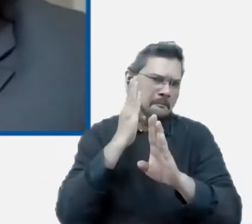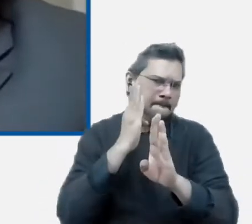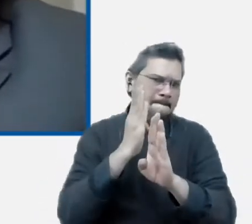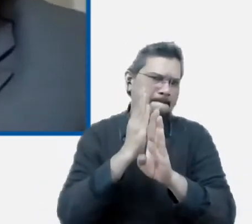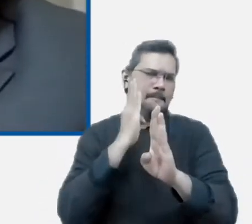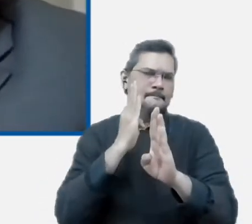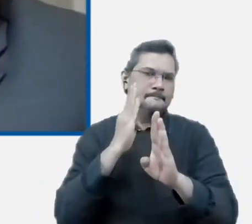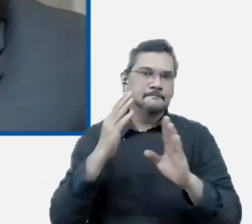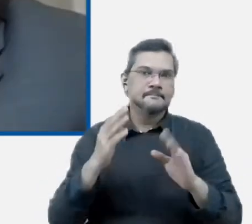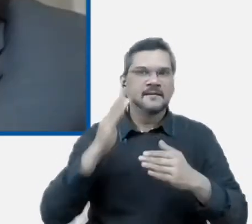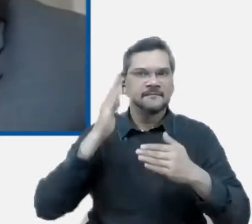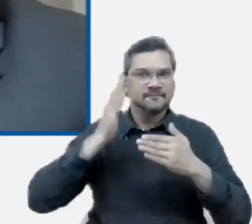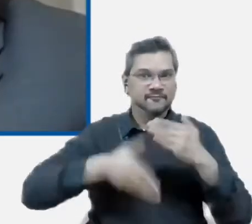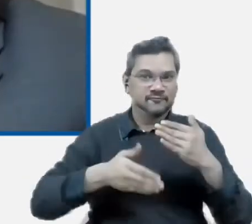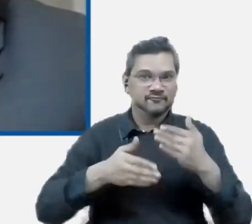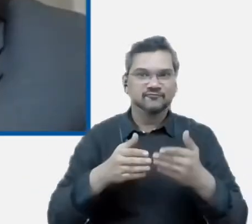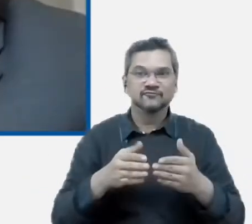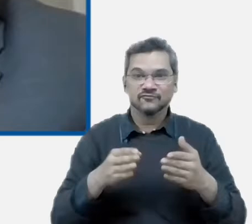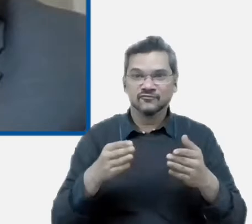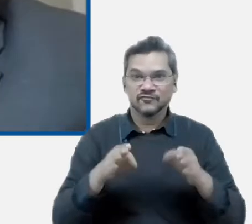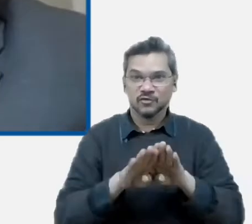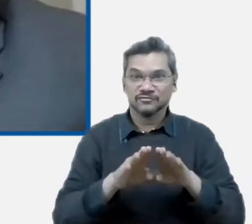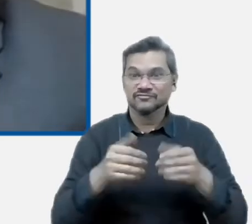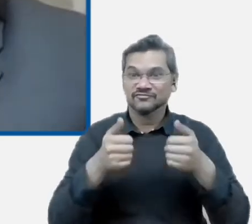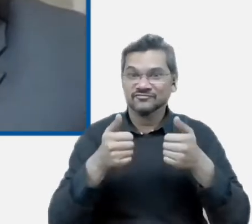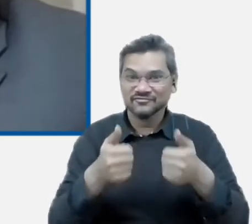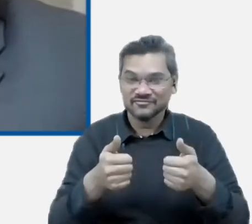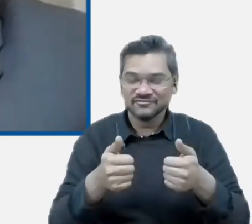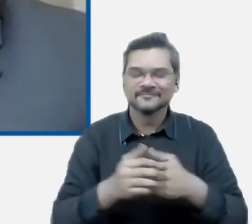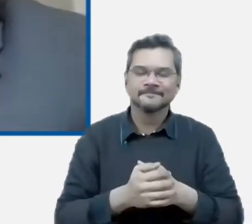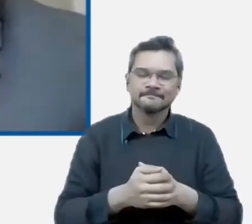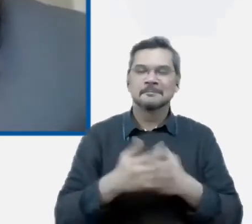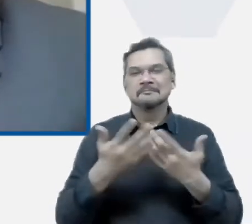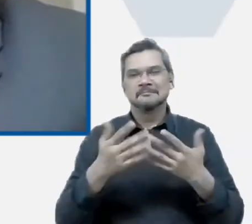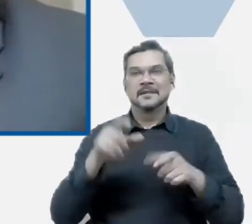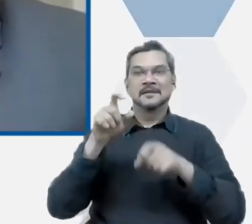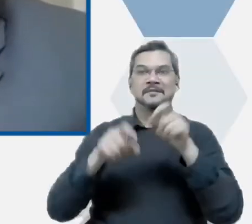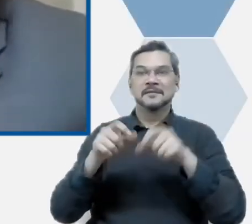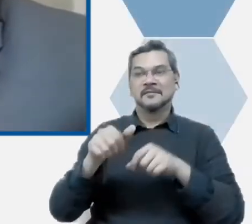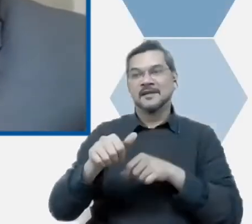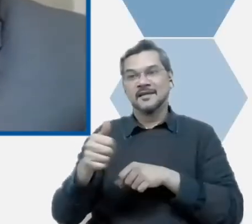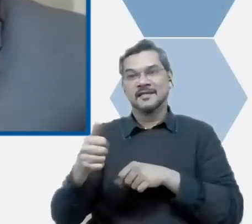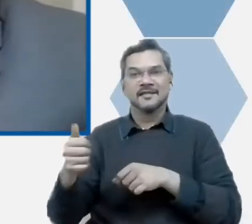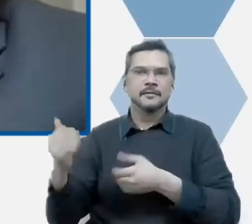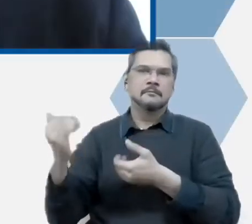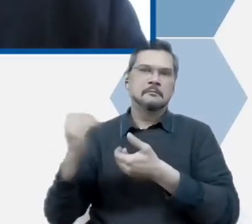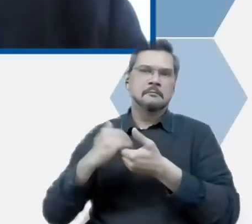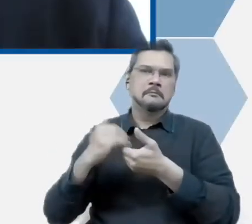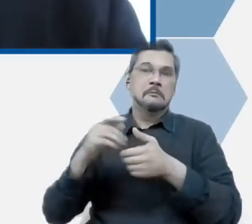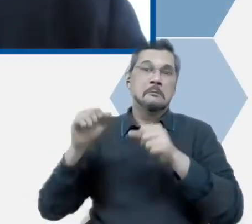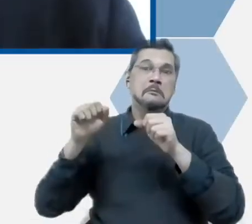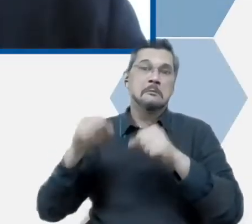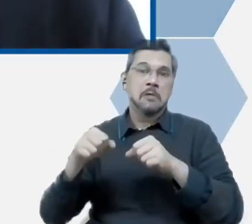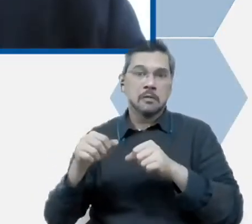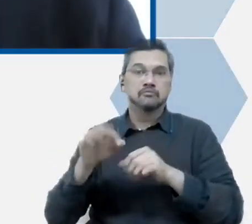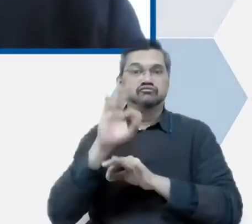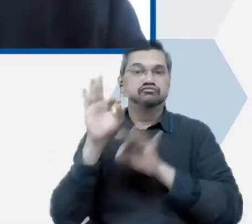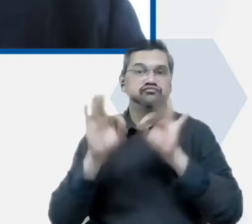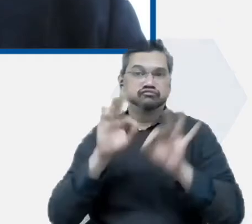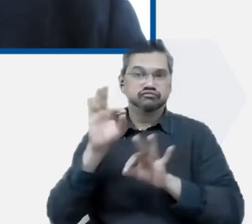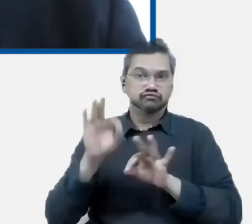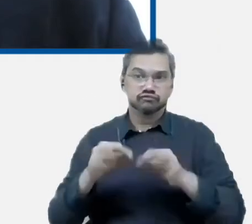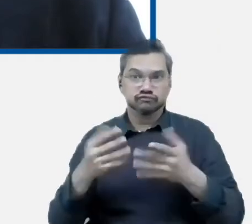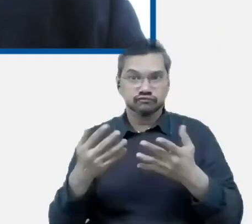allow our audience to also participate in the participants. So the next is Ahmed, again, a regional perspective. Please go ahead,